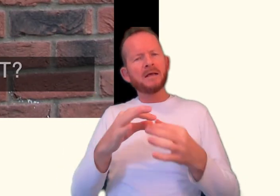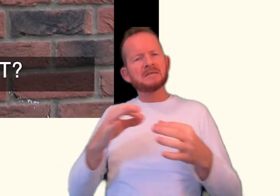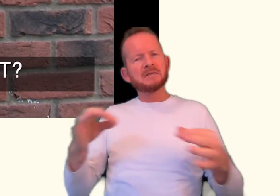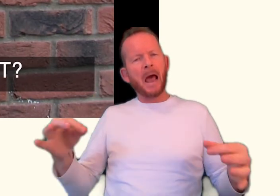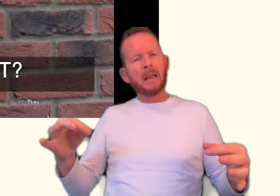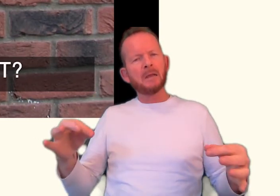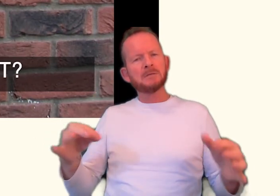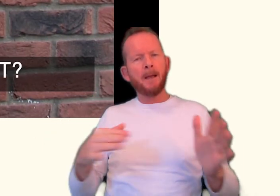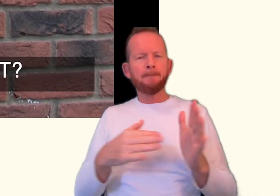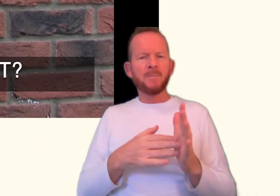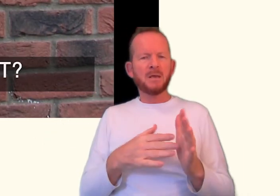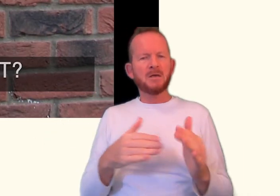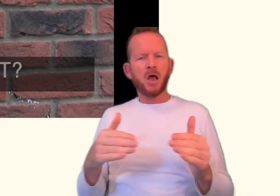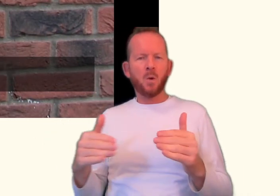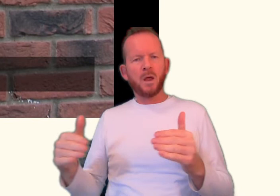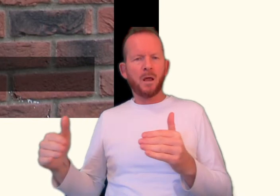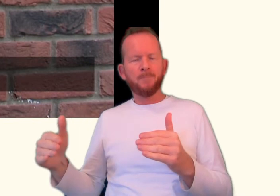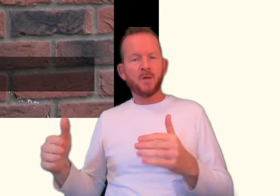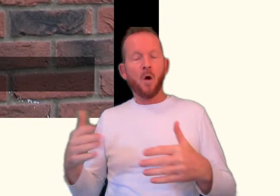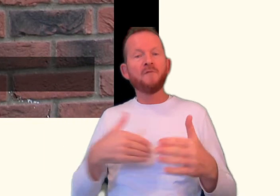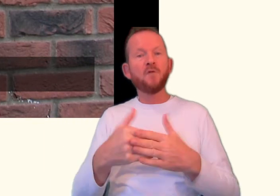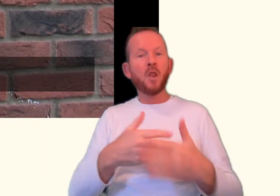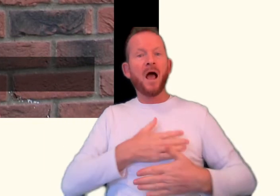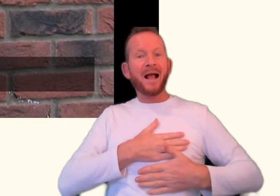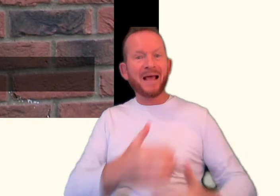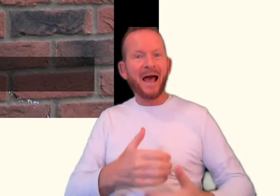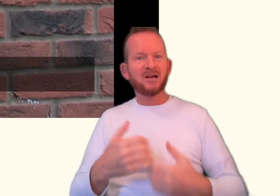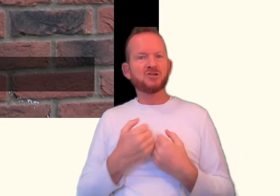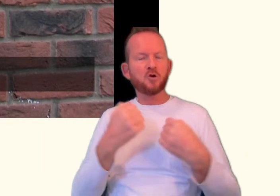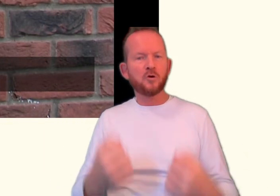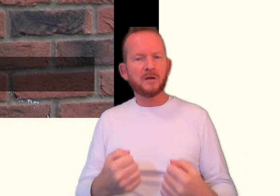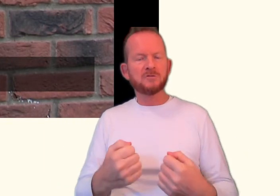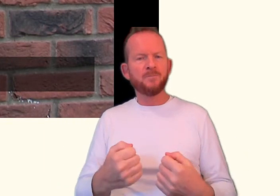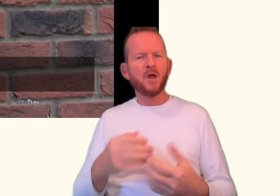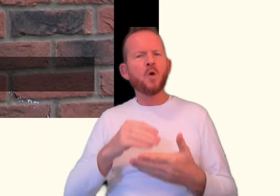courage? Who's paying the rent to your heart? Monsters of power,